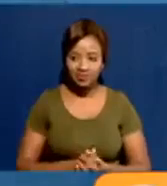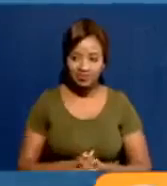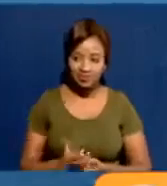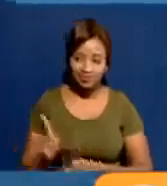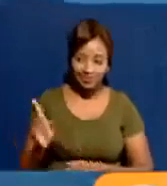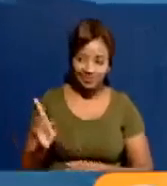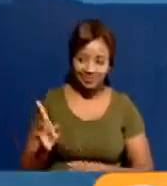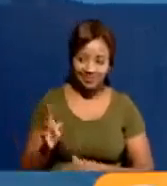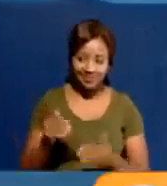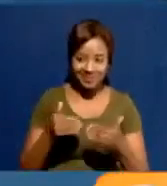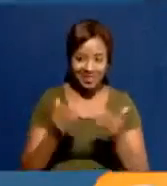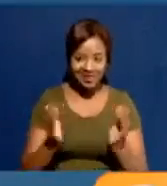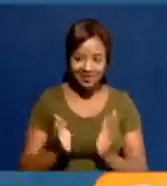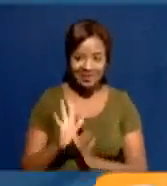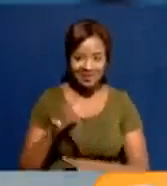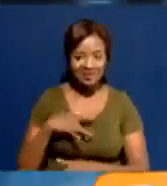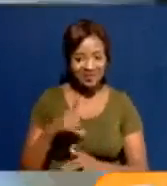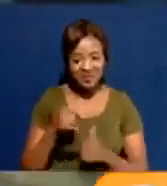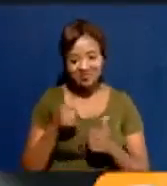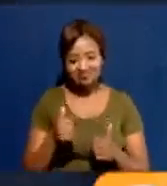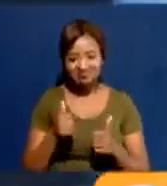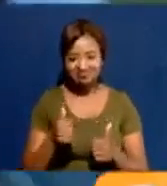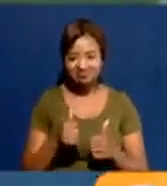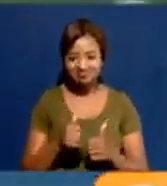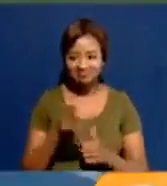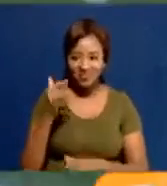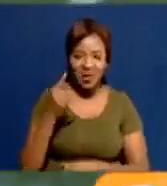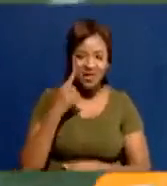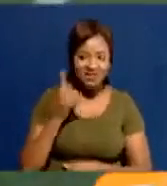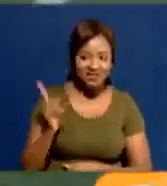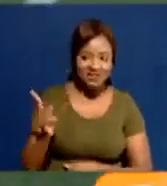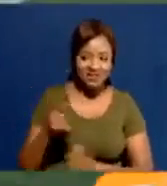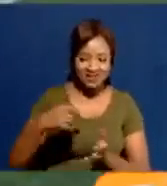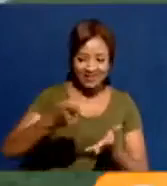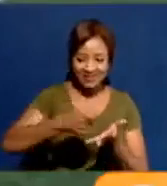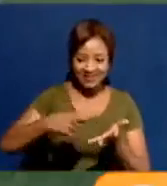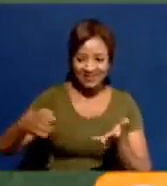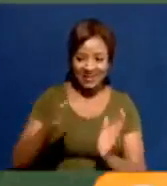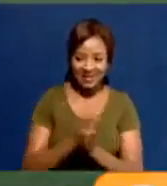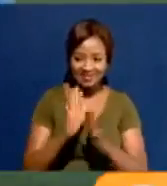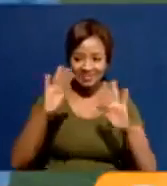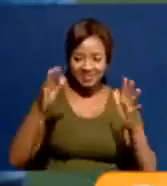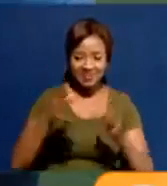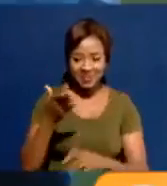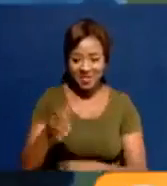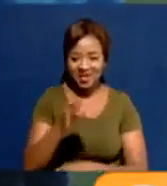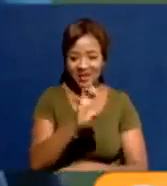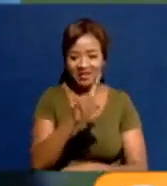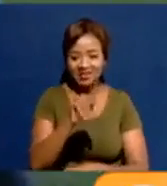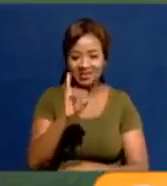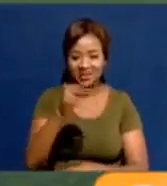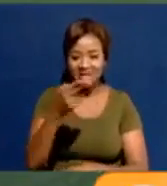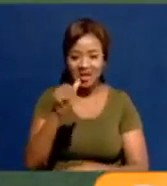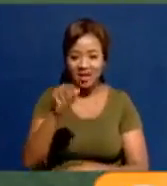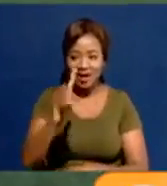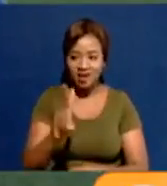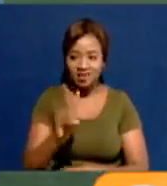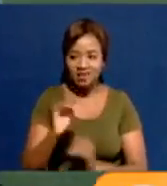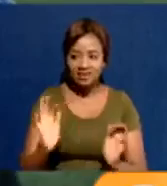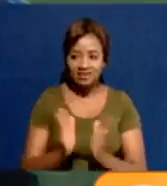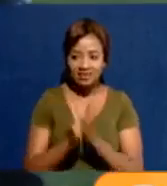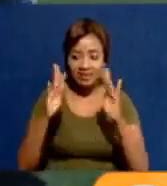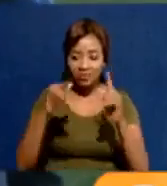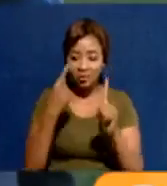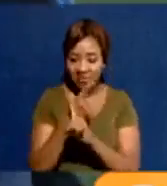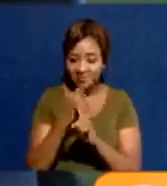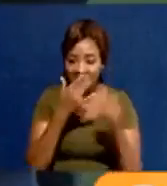The family doesn't regret the choice, having witnessed the colourful unveiling and signing ceremony at the Etihad Stadium in Manchester. The academy